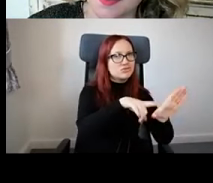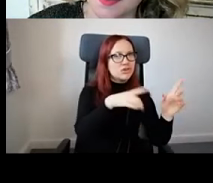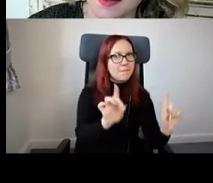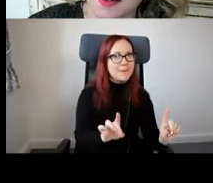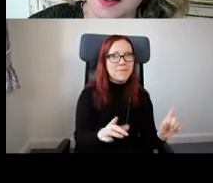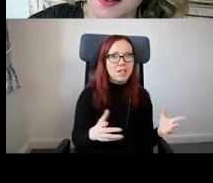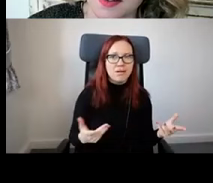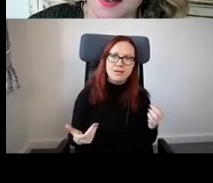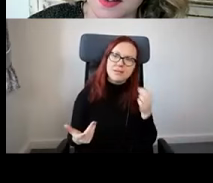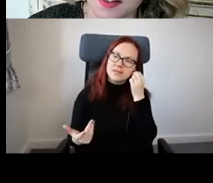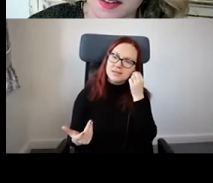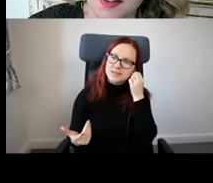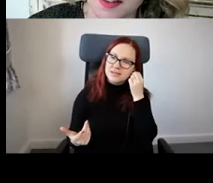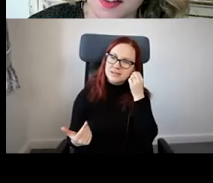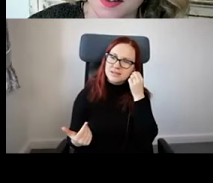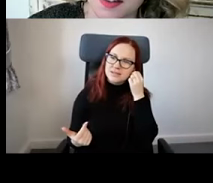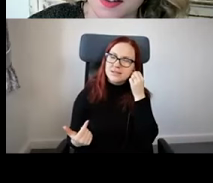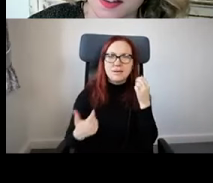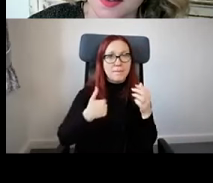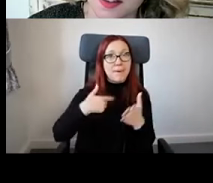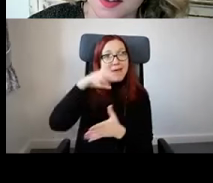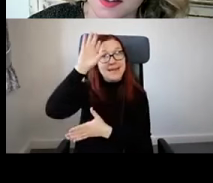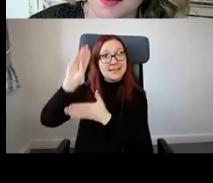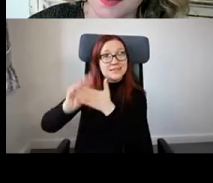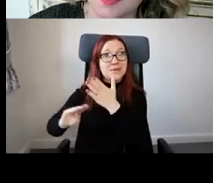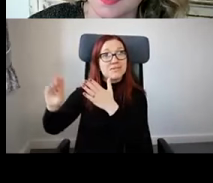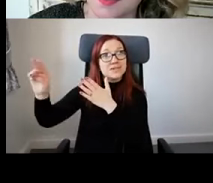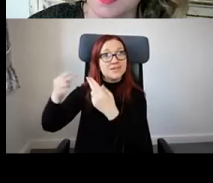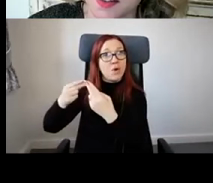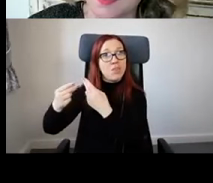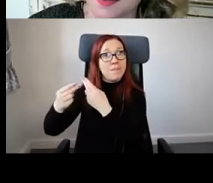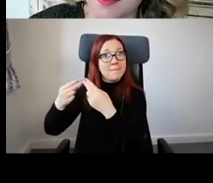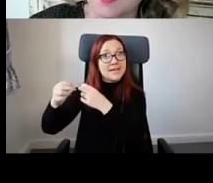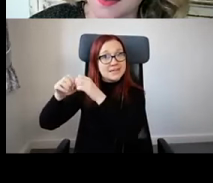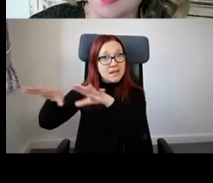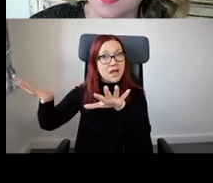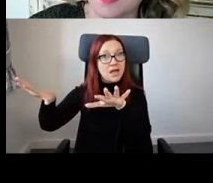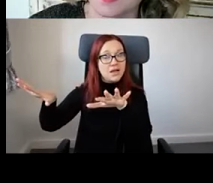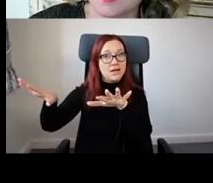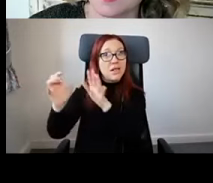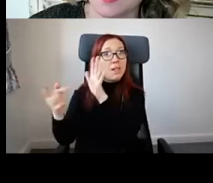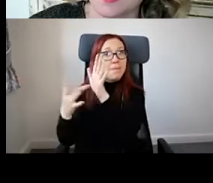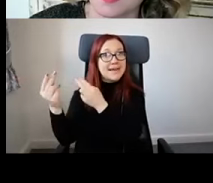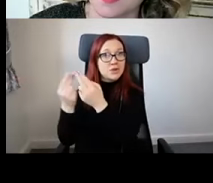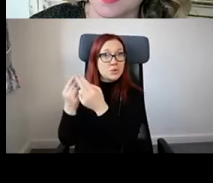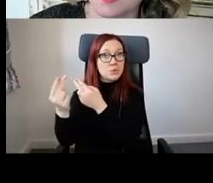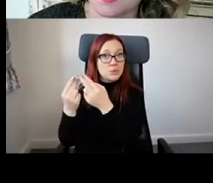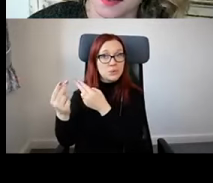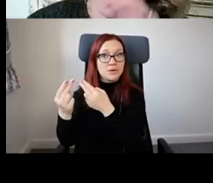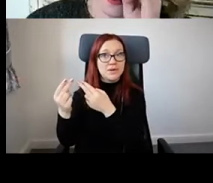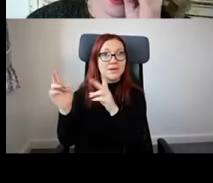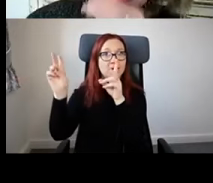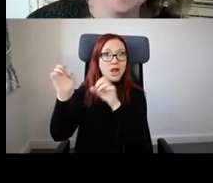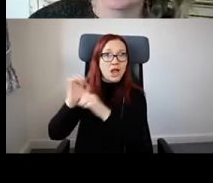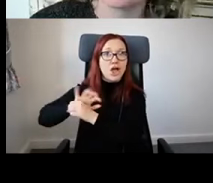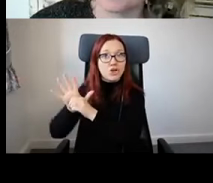just experience of it was on the media. It sort of swung. What was being presented on the main news was COVID's progress,